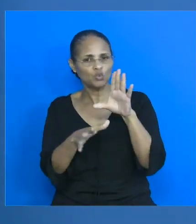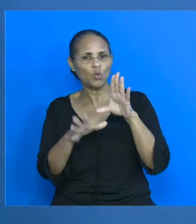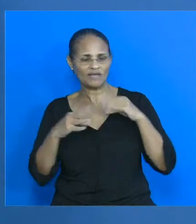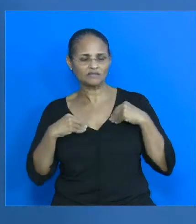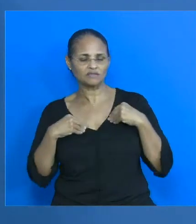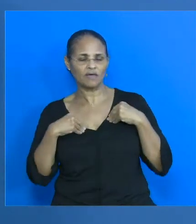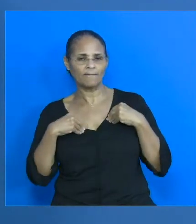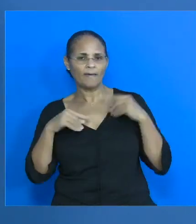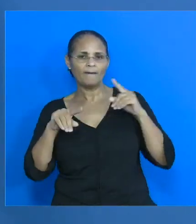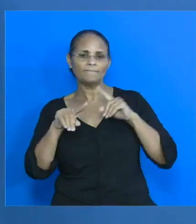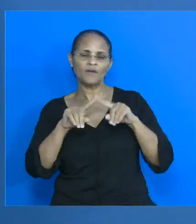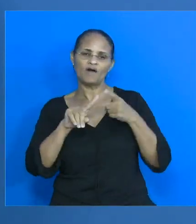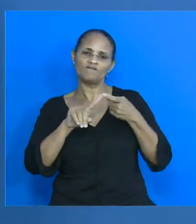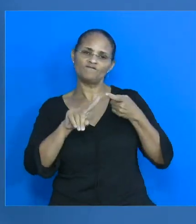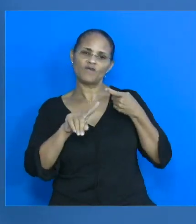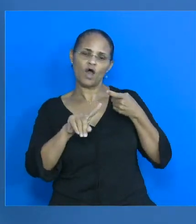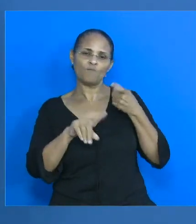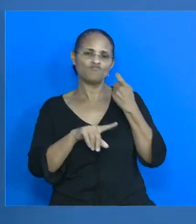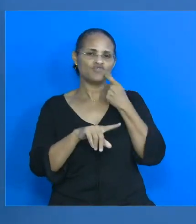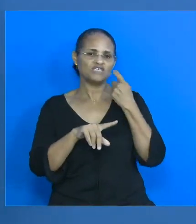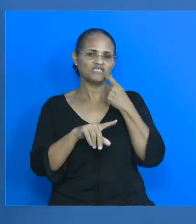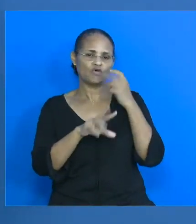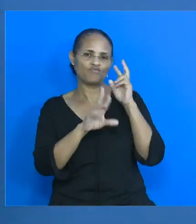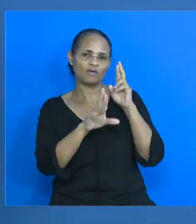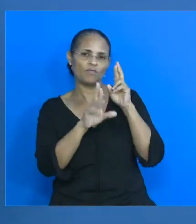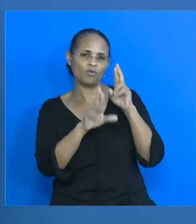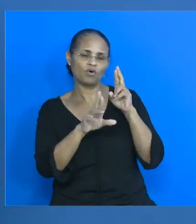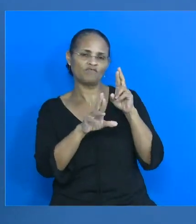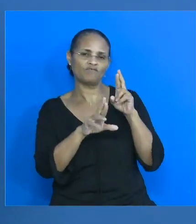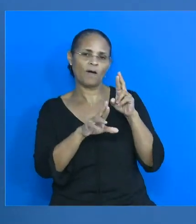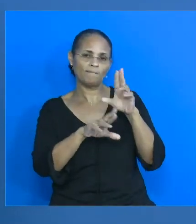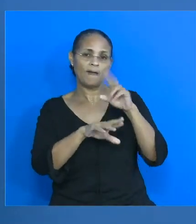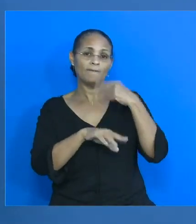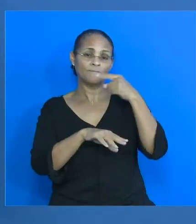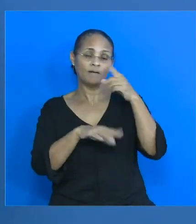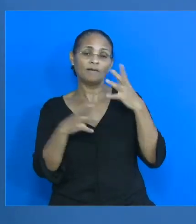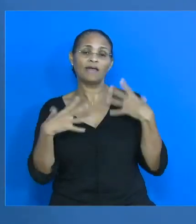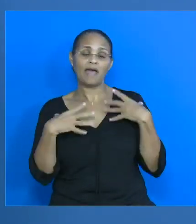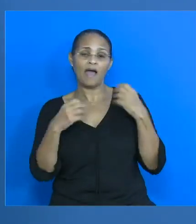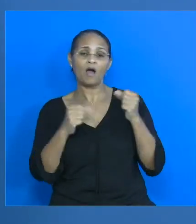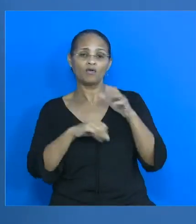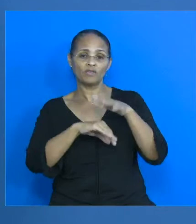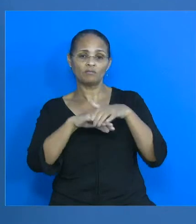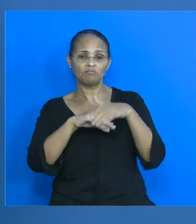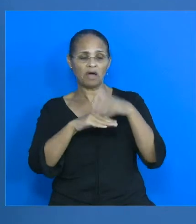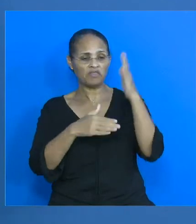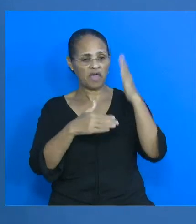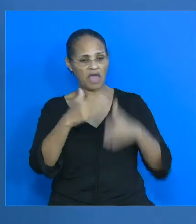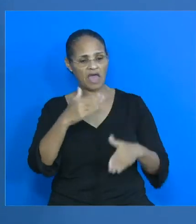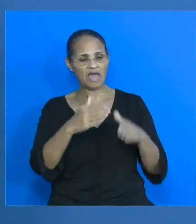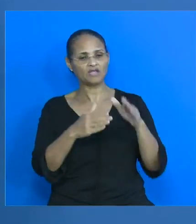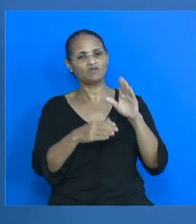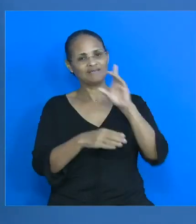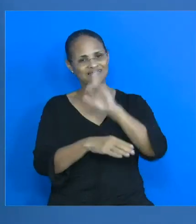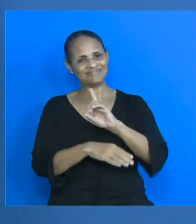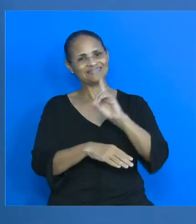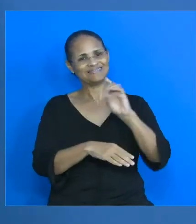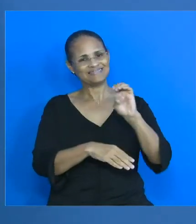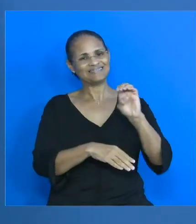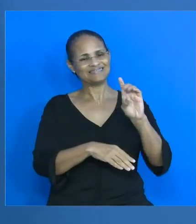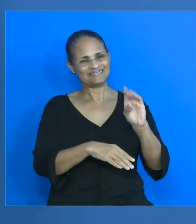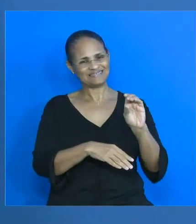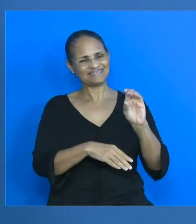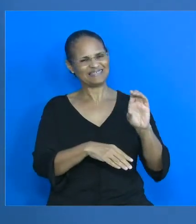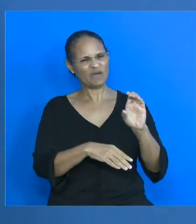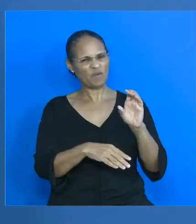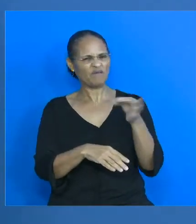like from recent reports from Public Health England that theirs should be available by the end of December, and we should have it on island soon thereafter. Okay, and a